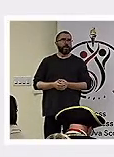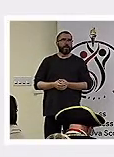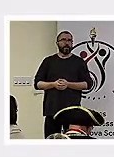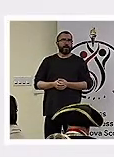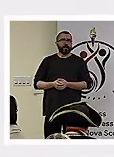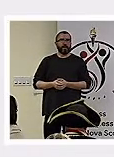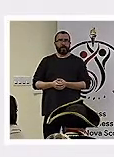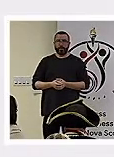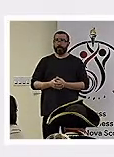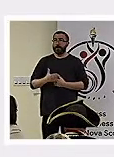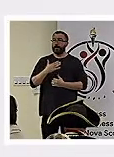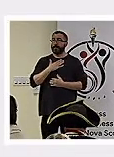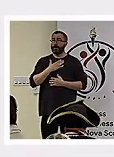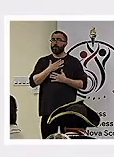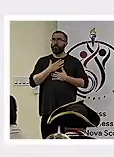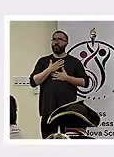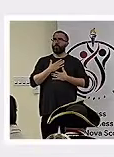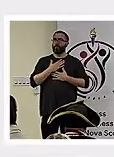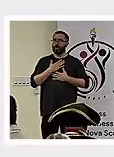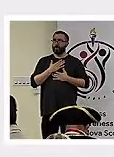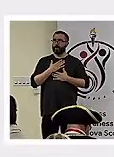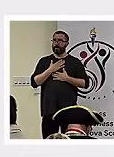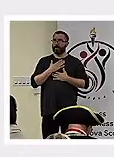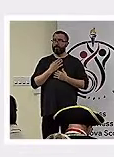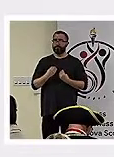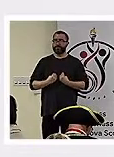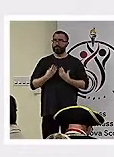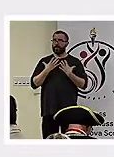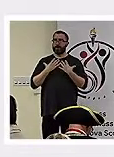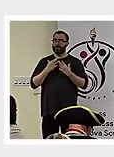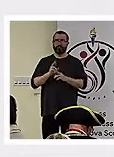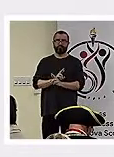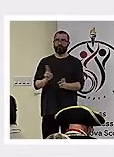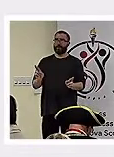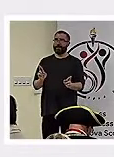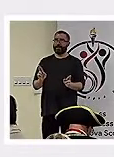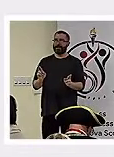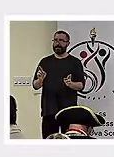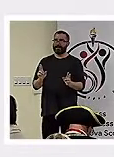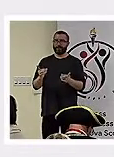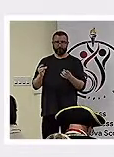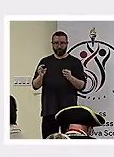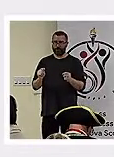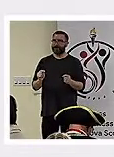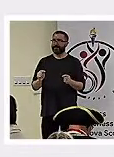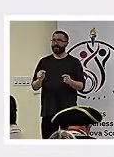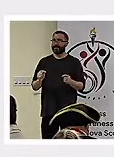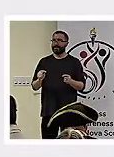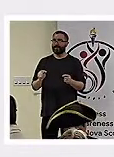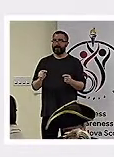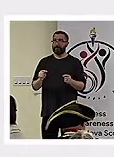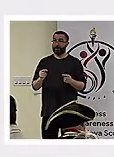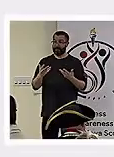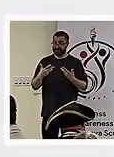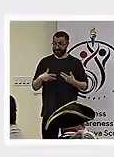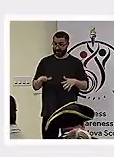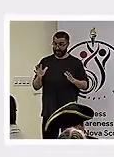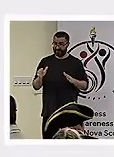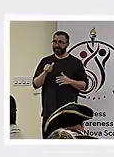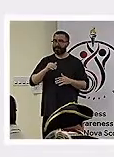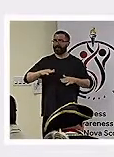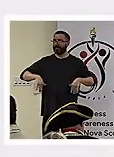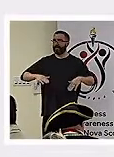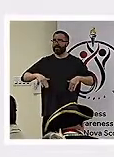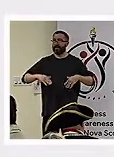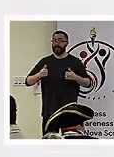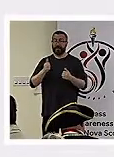My heart is so full. Are we not so inspired and ready to go and say, we're not done yet. Every day we wake up